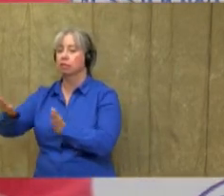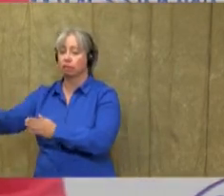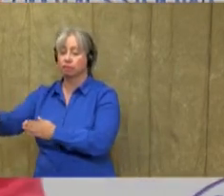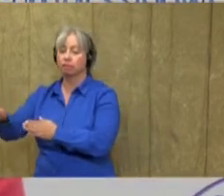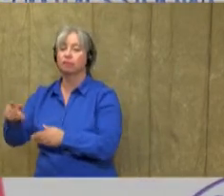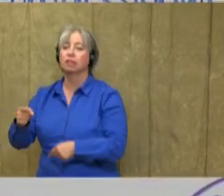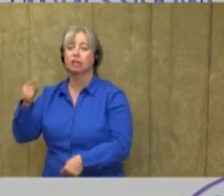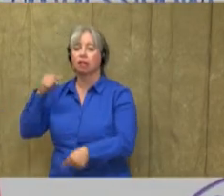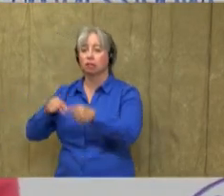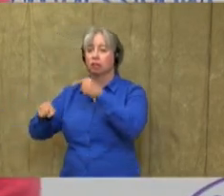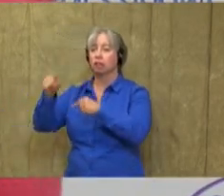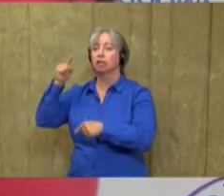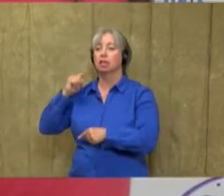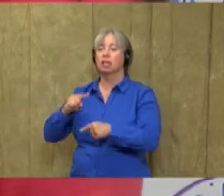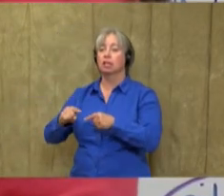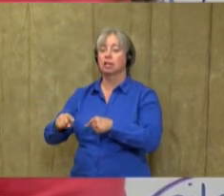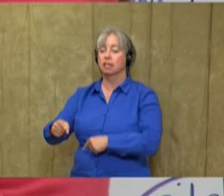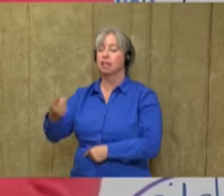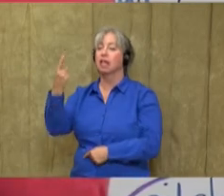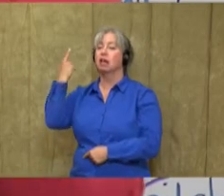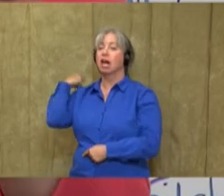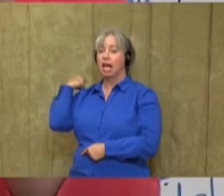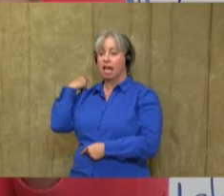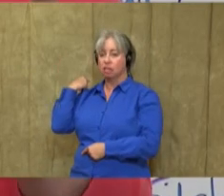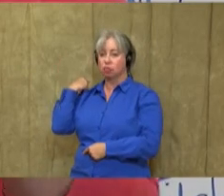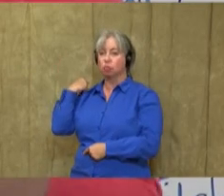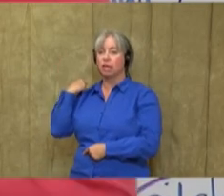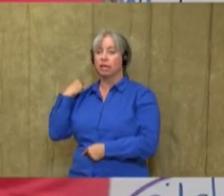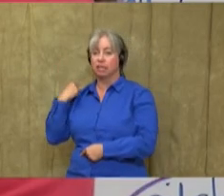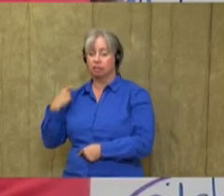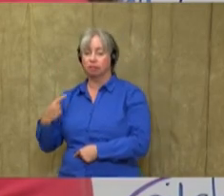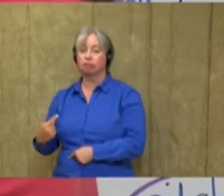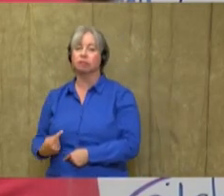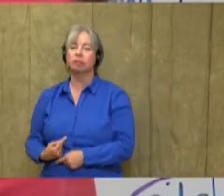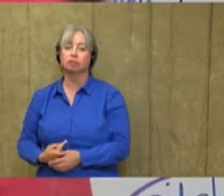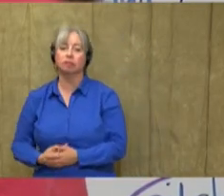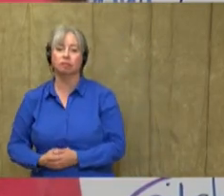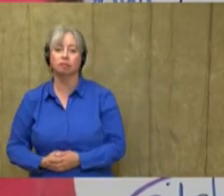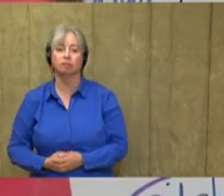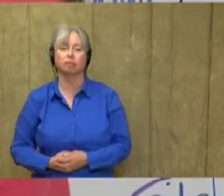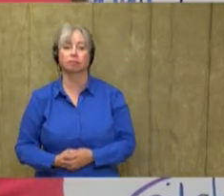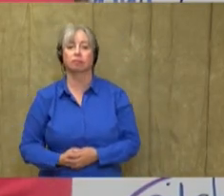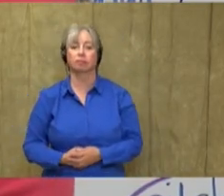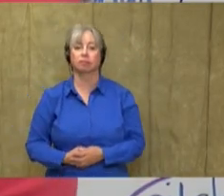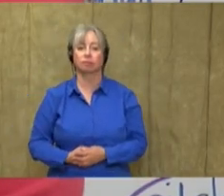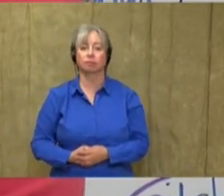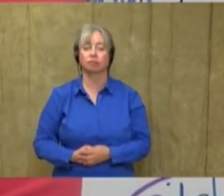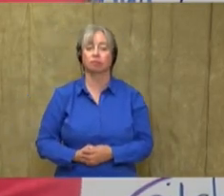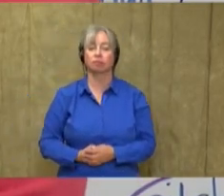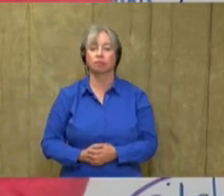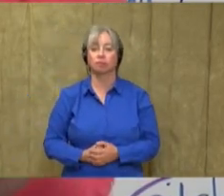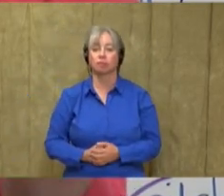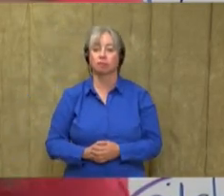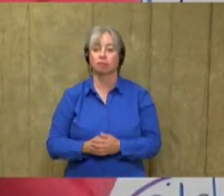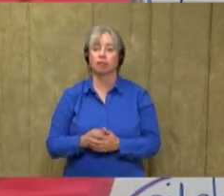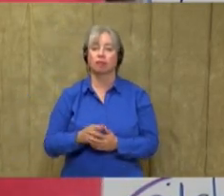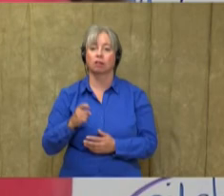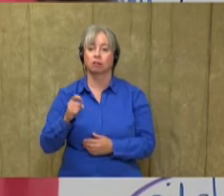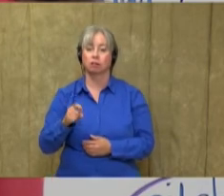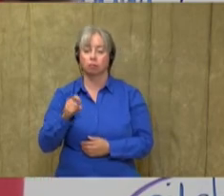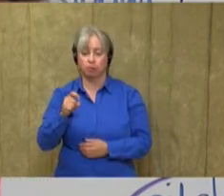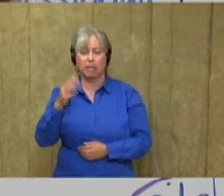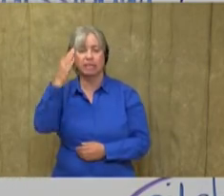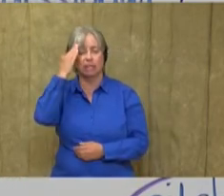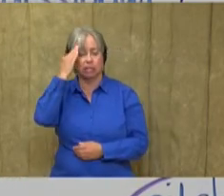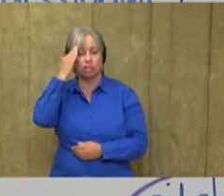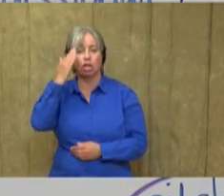last week a little bit, and we're going to look at some of the major players in wave energy or wave properties that we need to know so that we